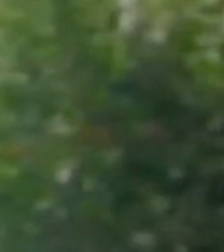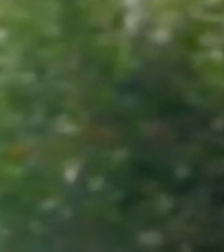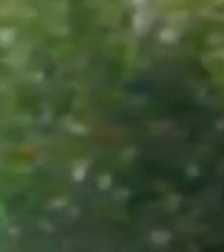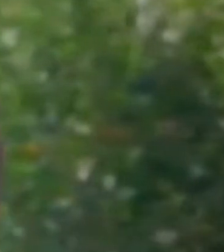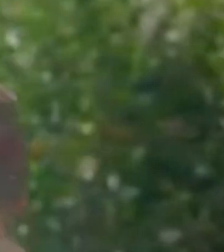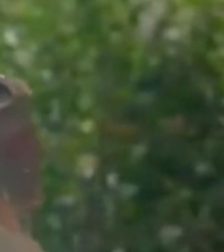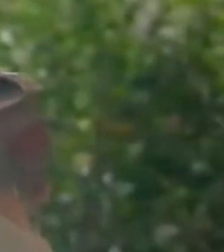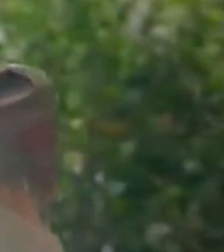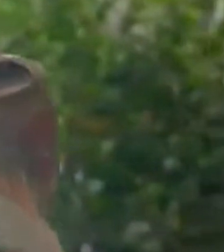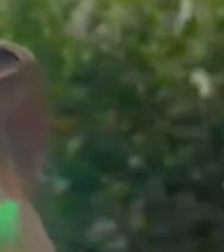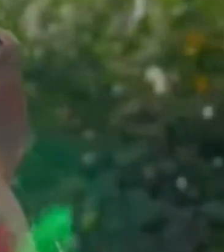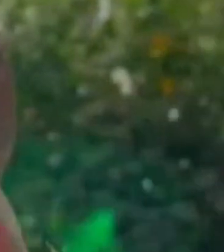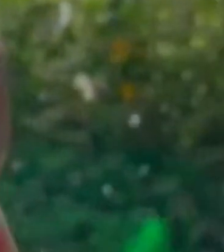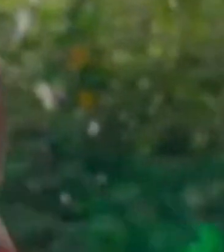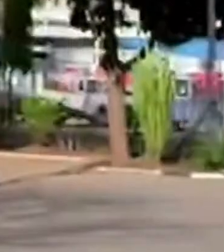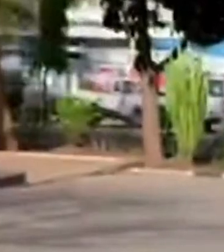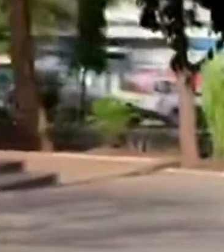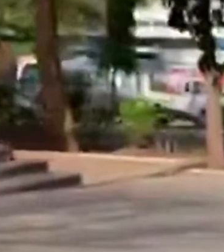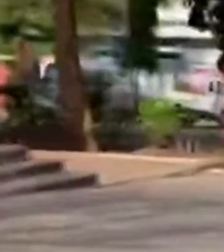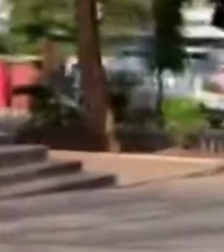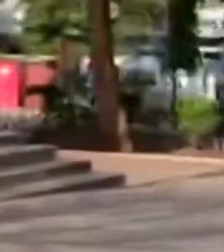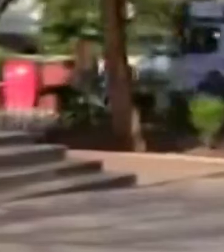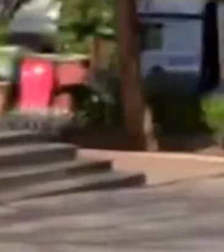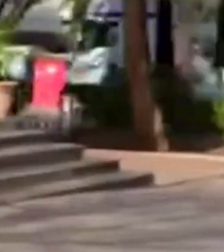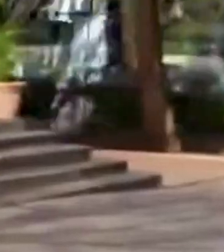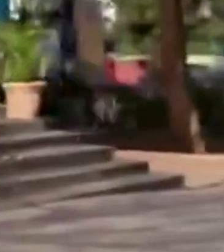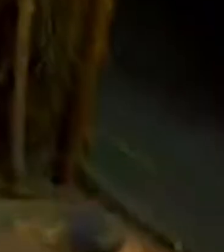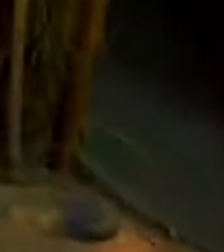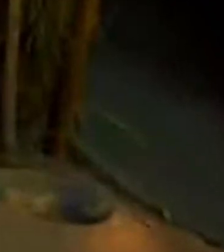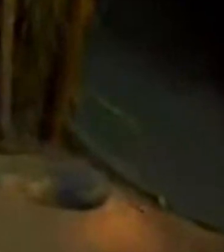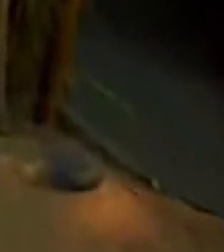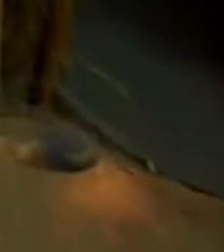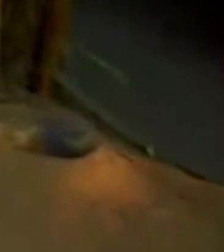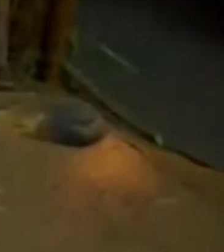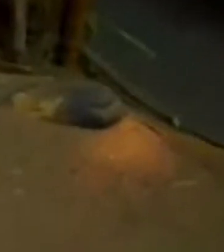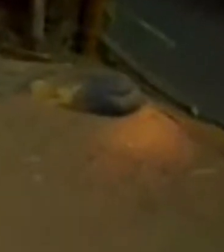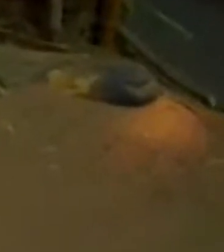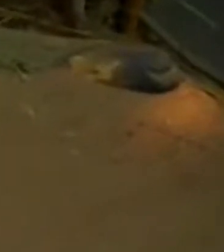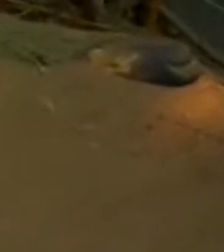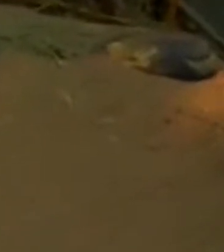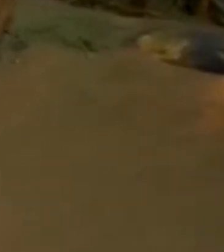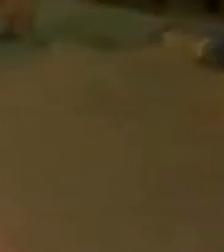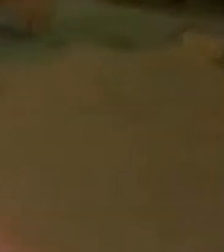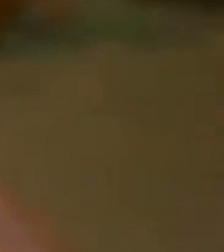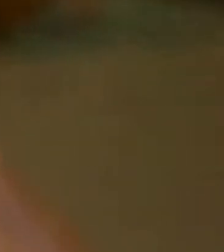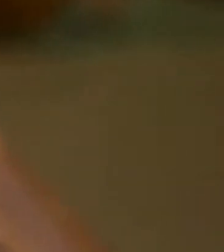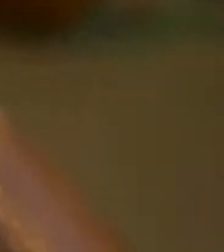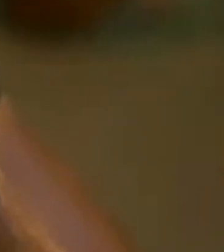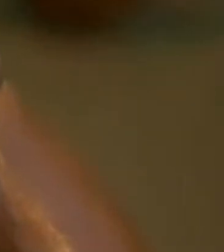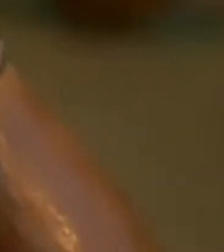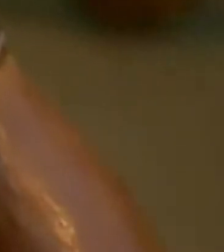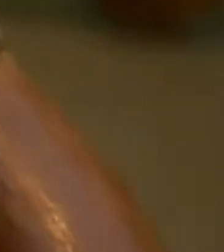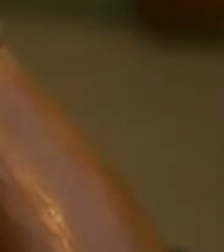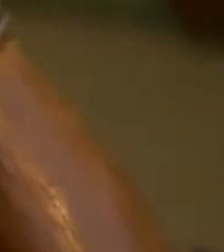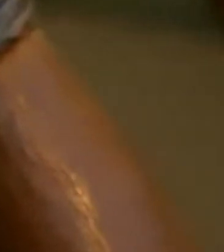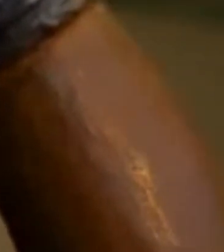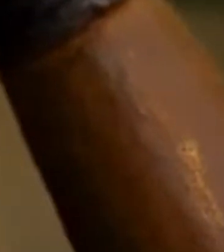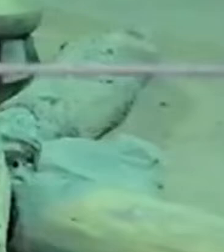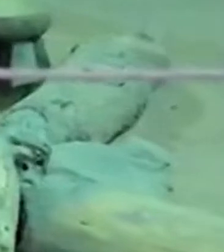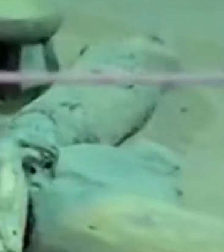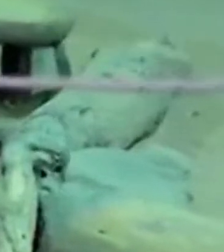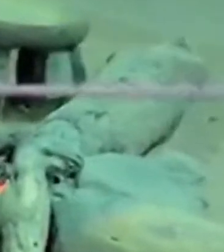Travel back in time and explore the foundations of Zambia's history by visiting one of our numerous